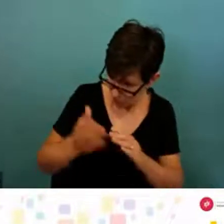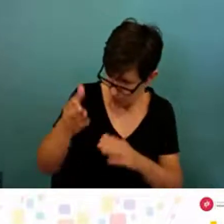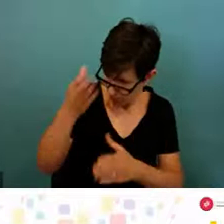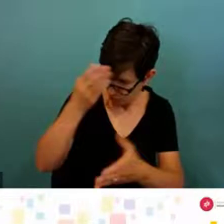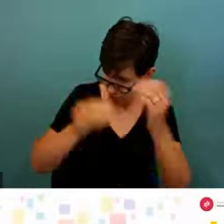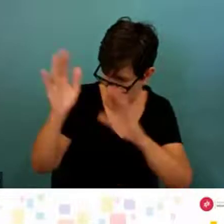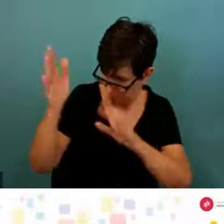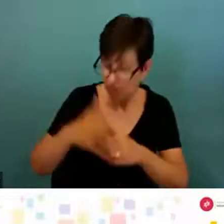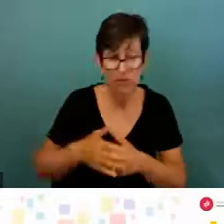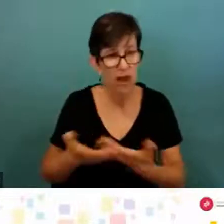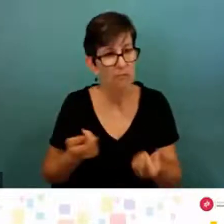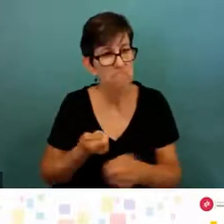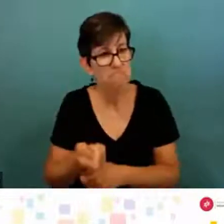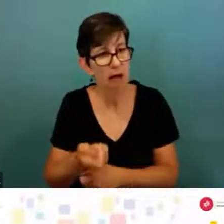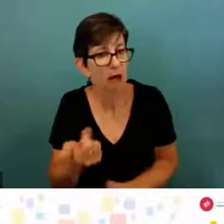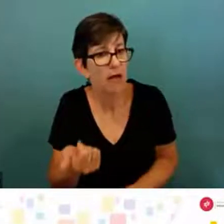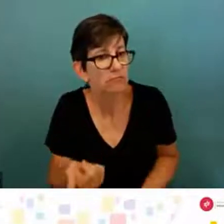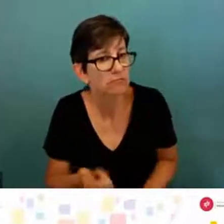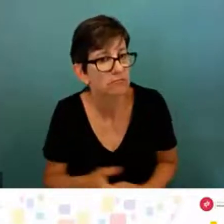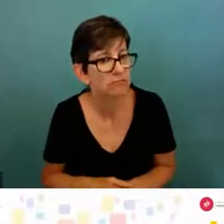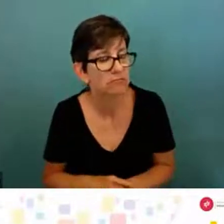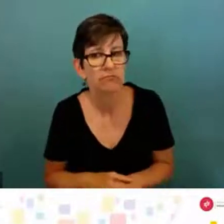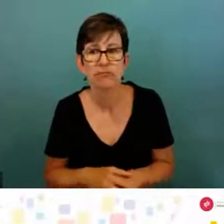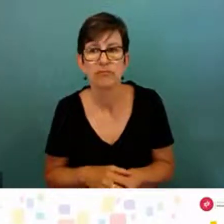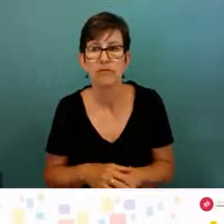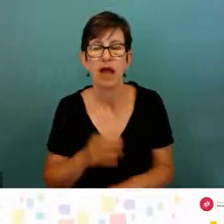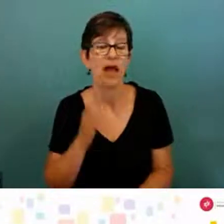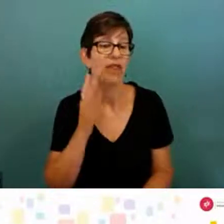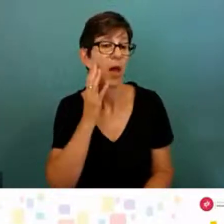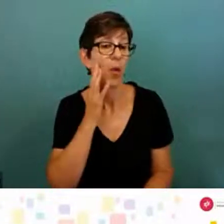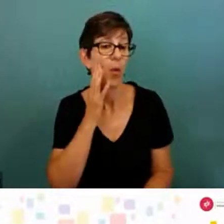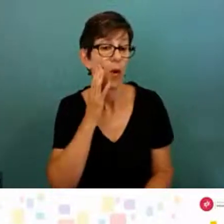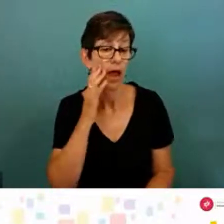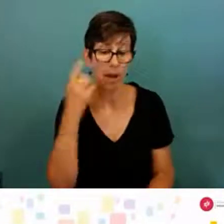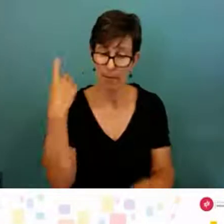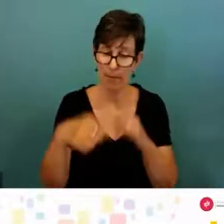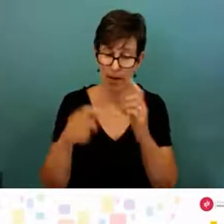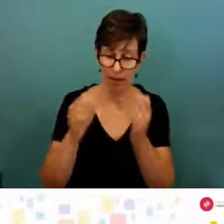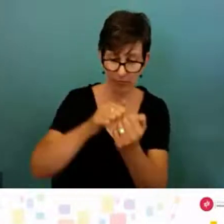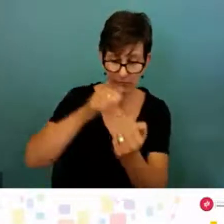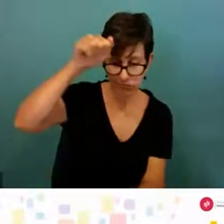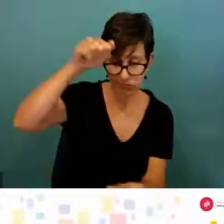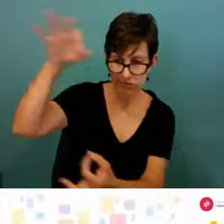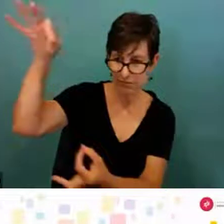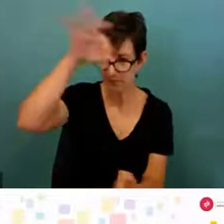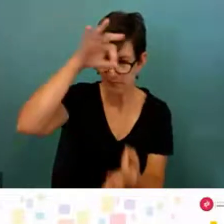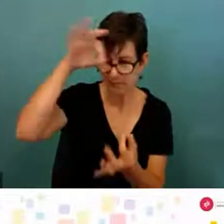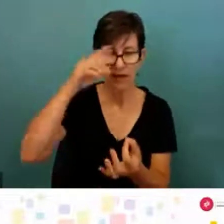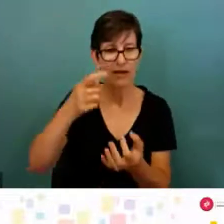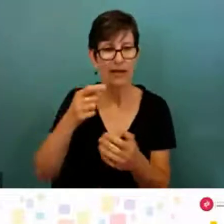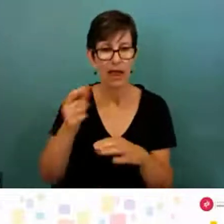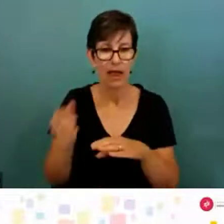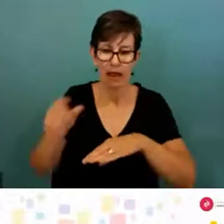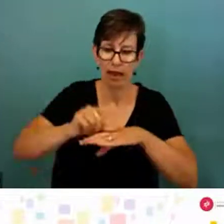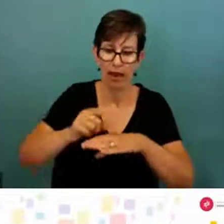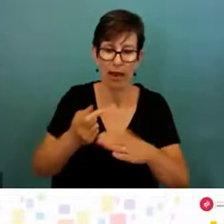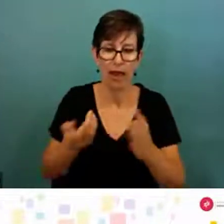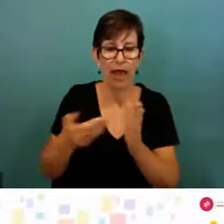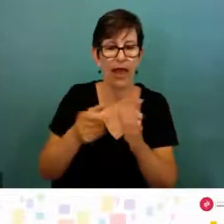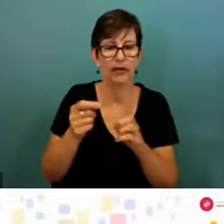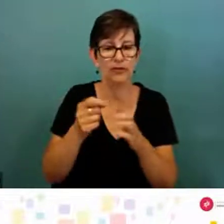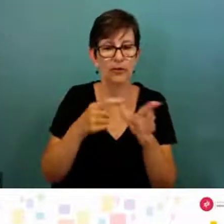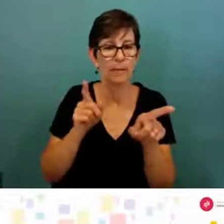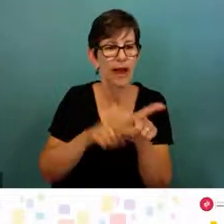they've achieved their qualification, I pay them an allowance, like a first aid allowance, because I do feel that that's a